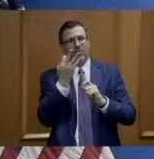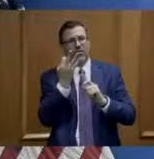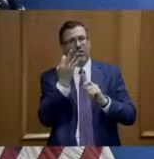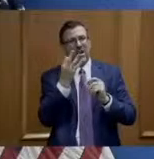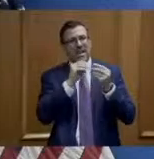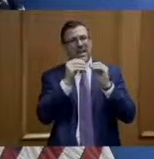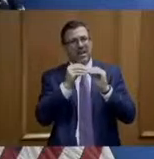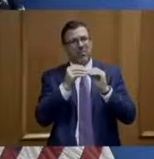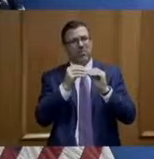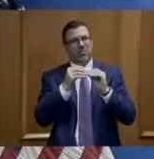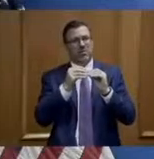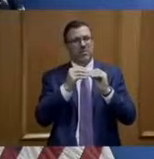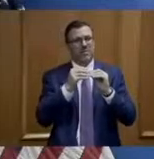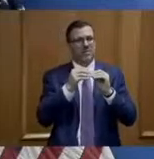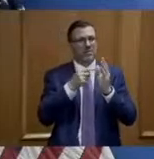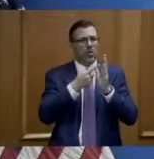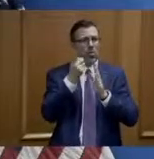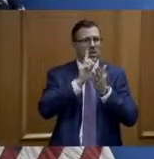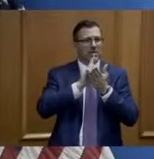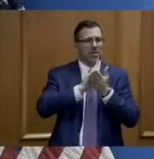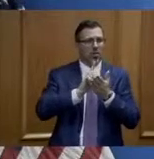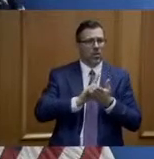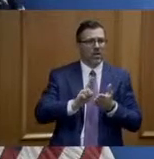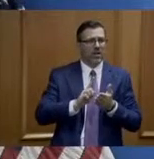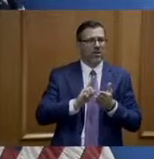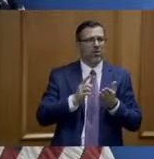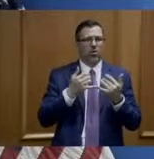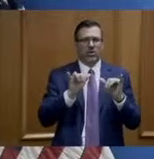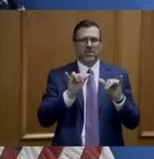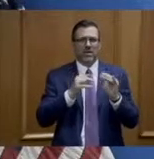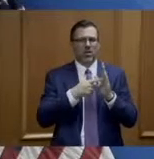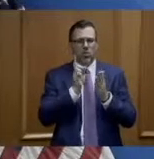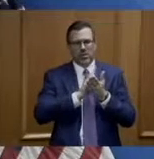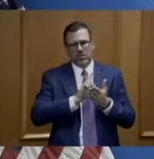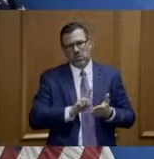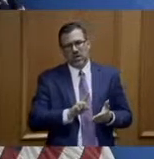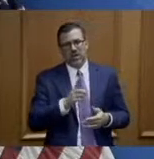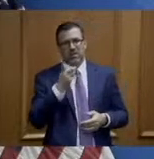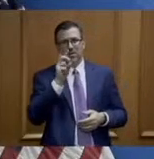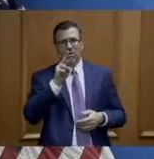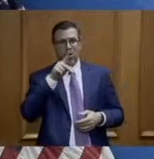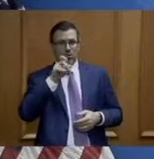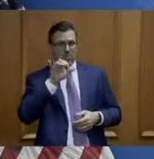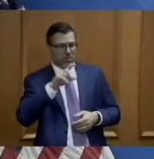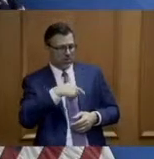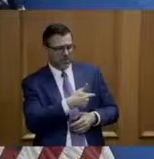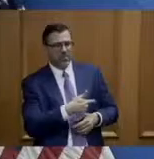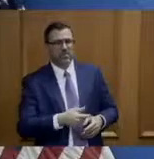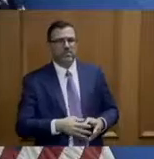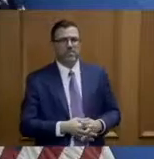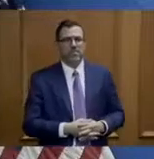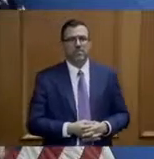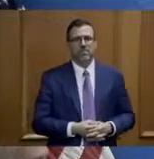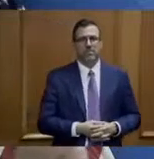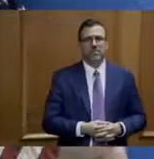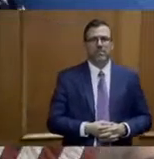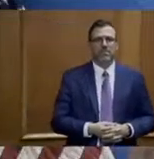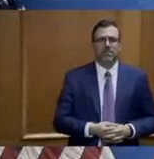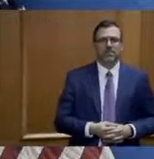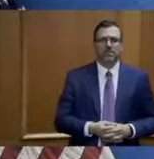any sooner than once a week, or is it still just staying at once a week? Dr. Piercy, you want to address that?